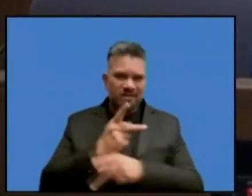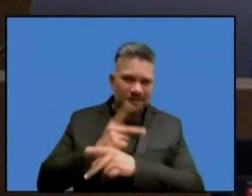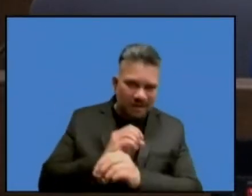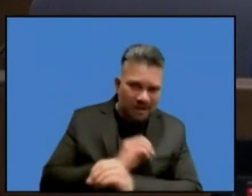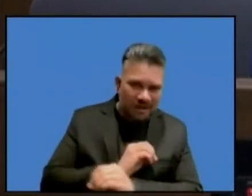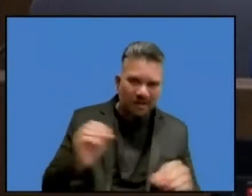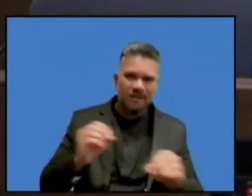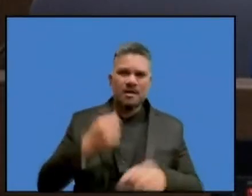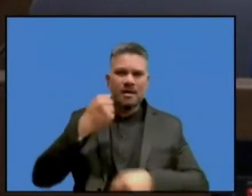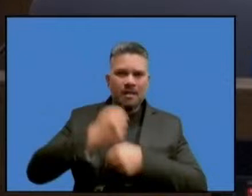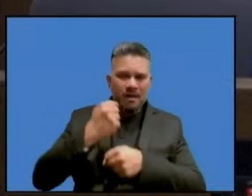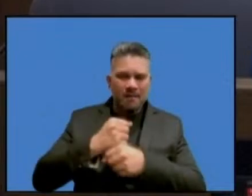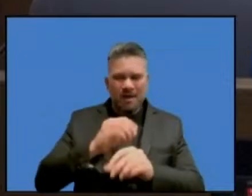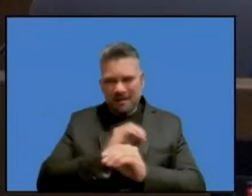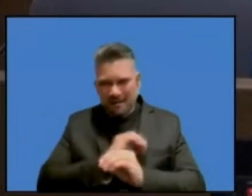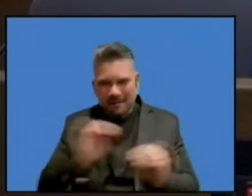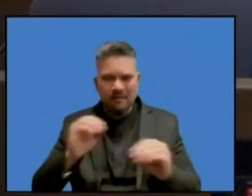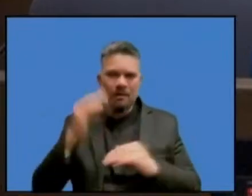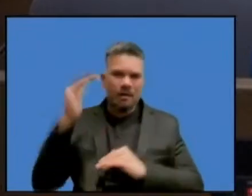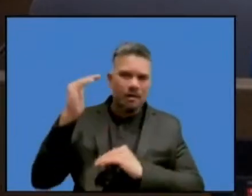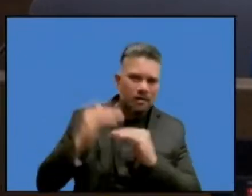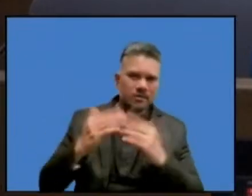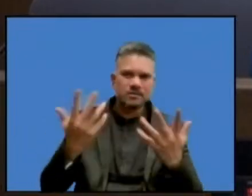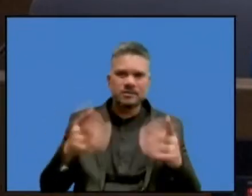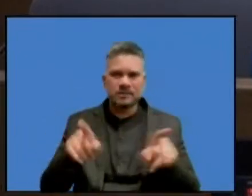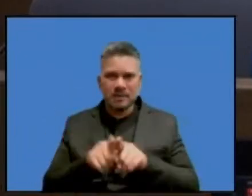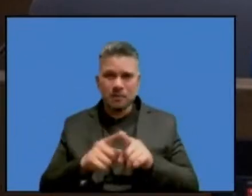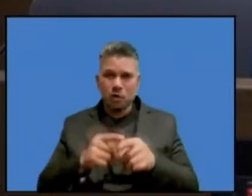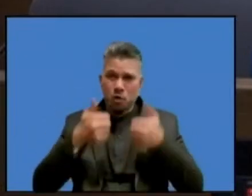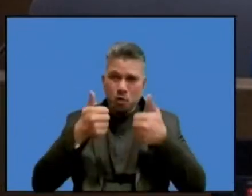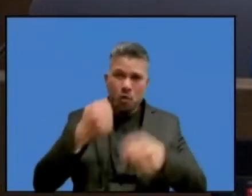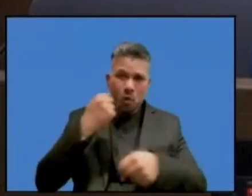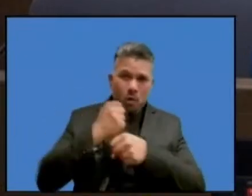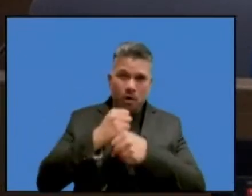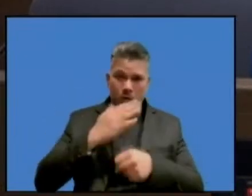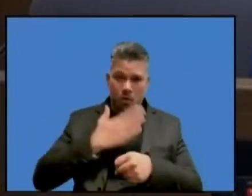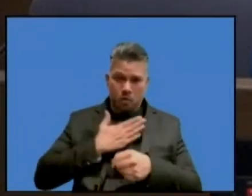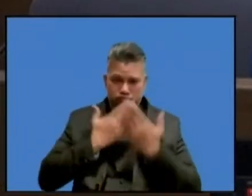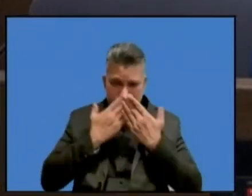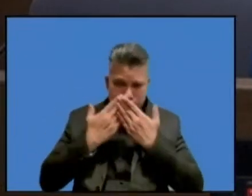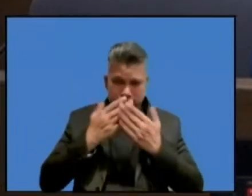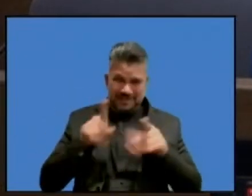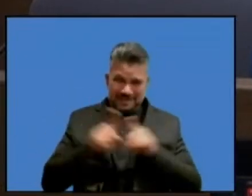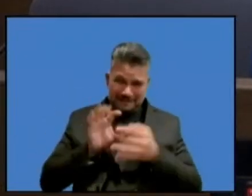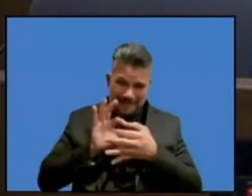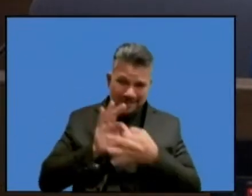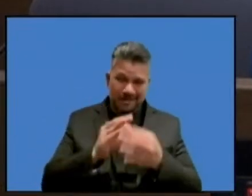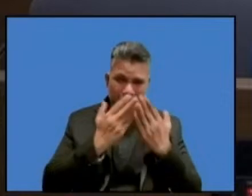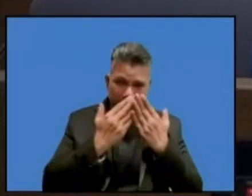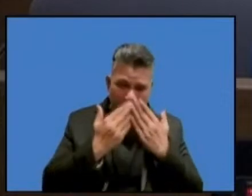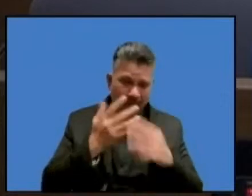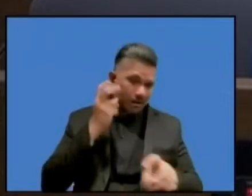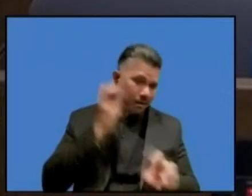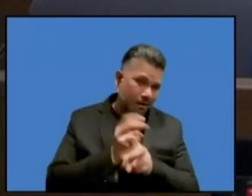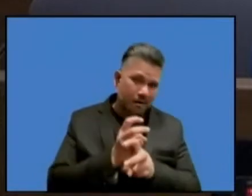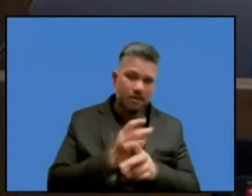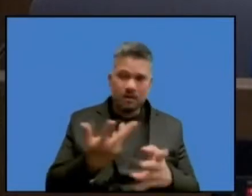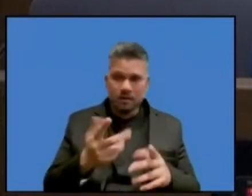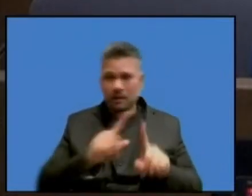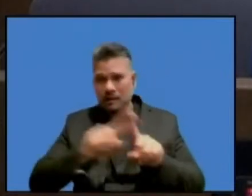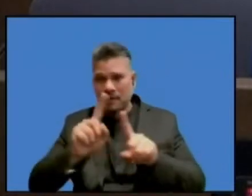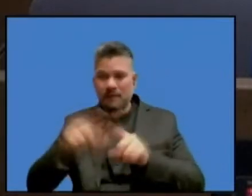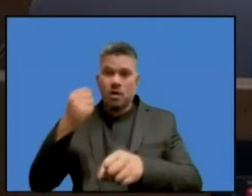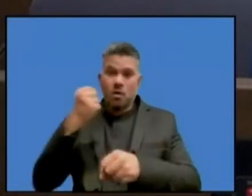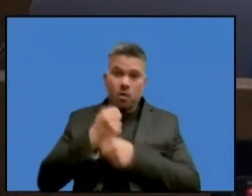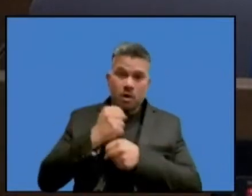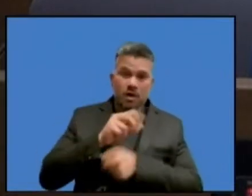expectations, obstacles to finding meaningful work in their field of study, and difficulty navigating pathways to accessing work visas and long-term